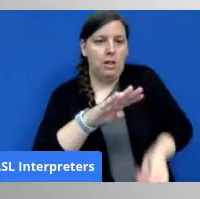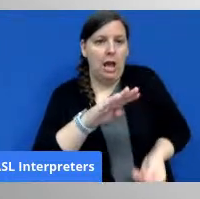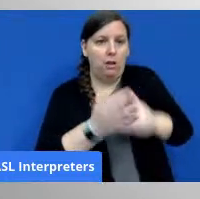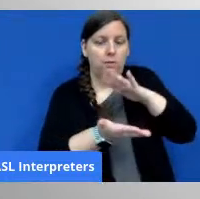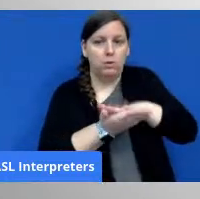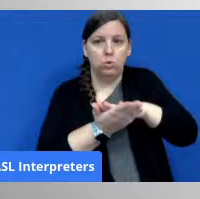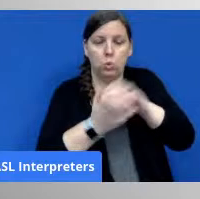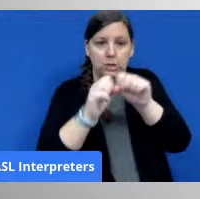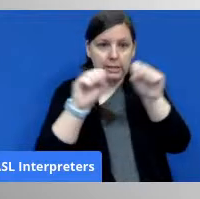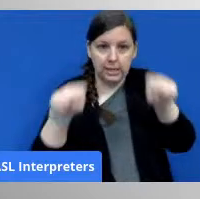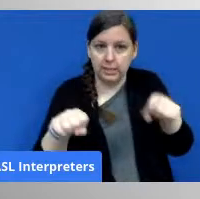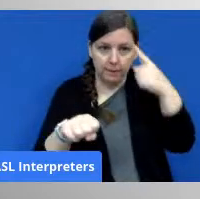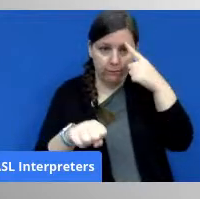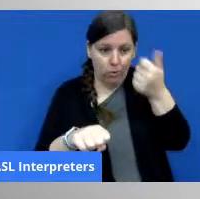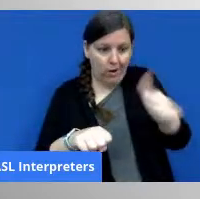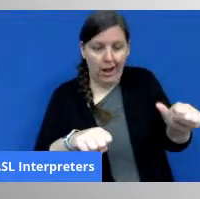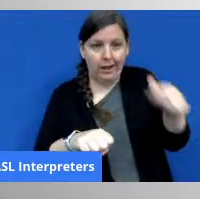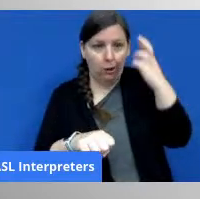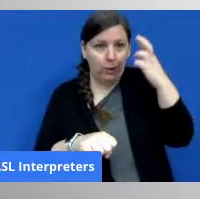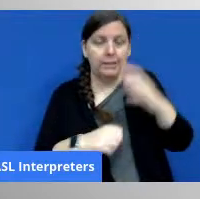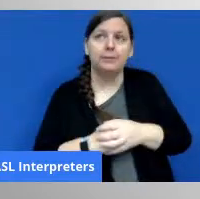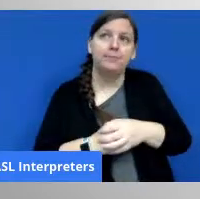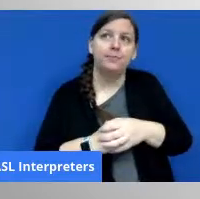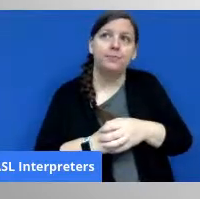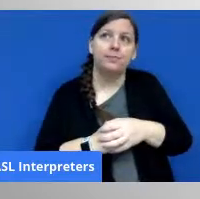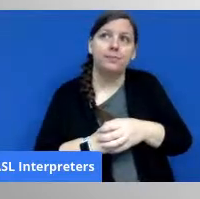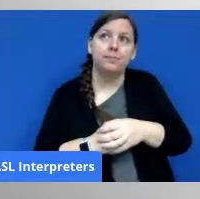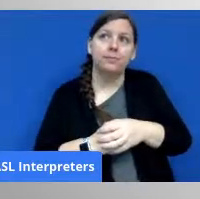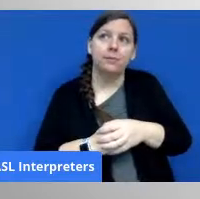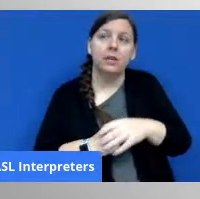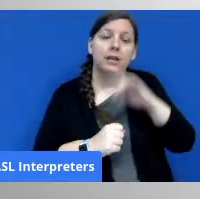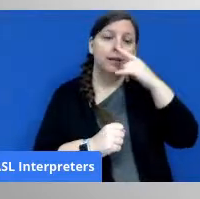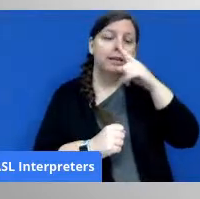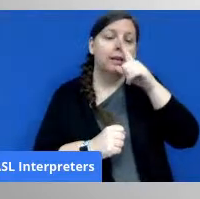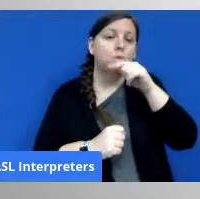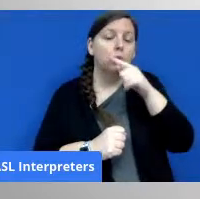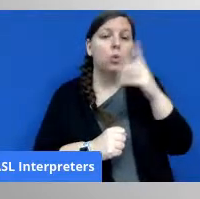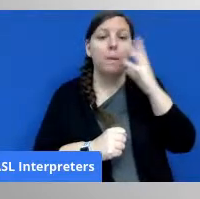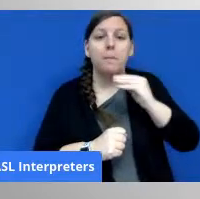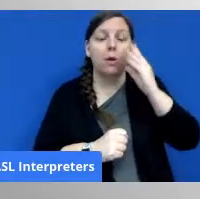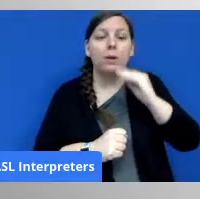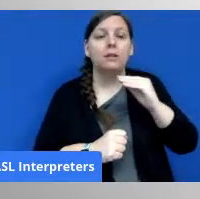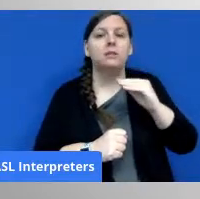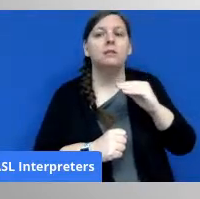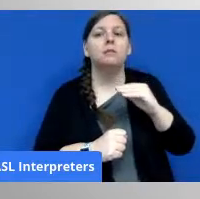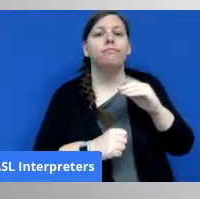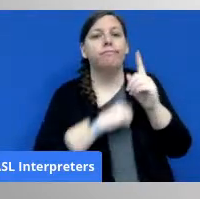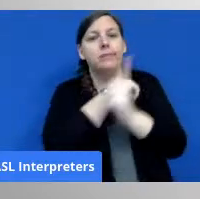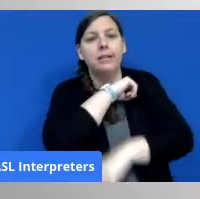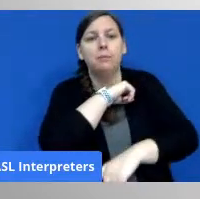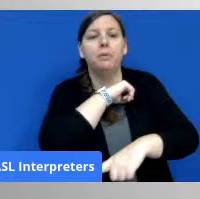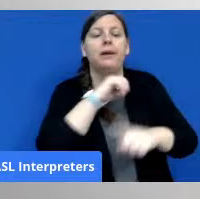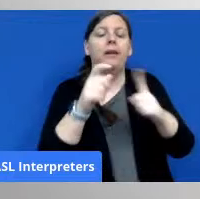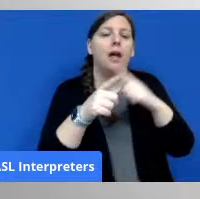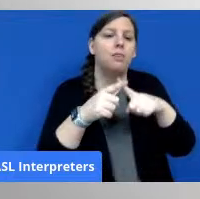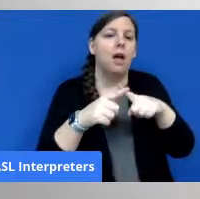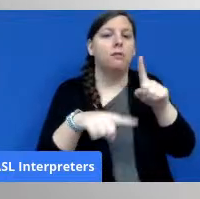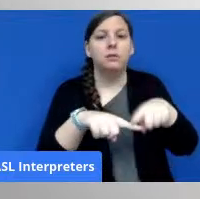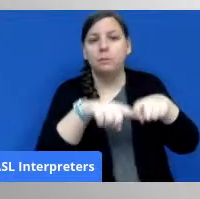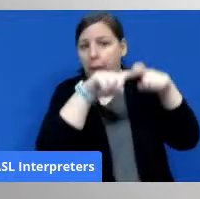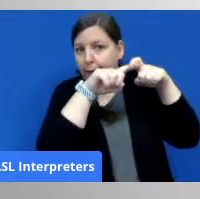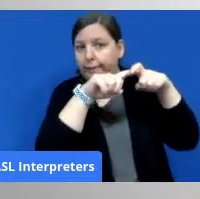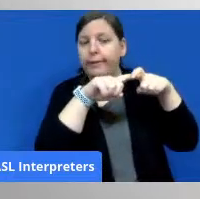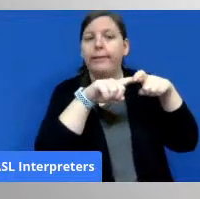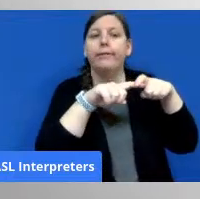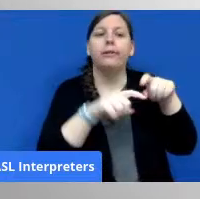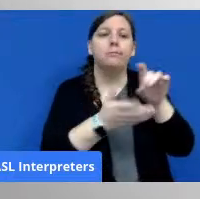who are being disciplined or, eventually suspended, expelled, things like that. I feel like there's a real need for us to be looking